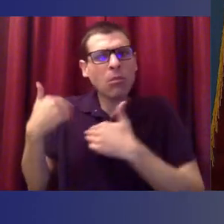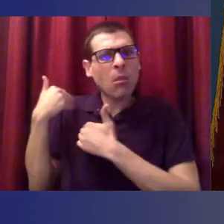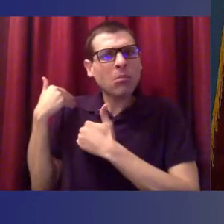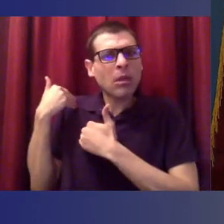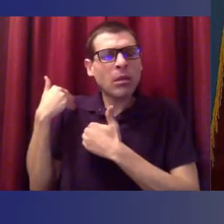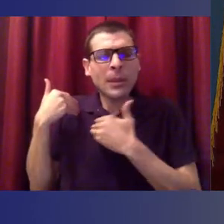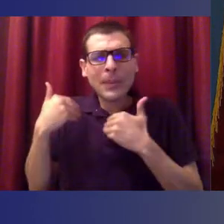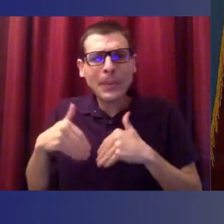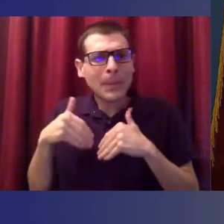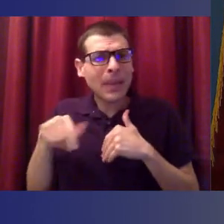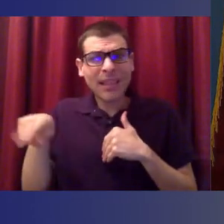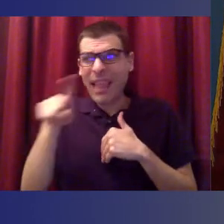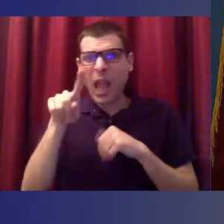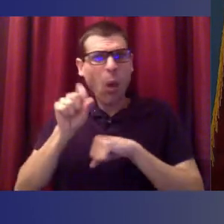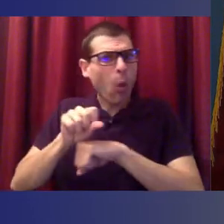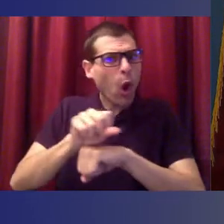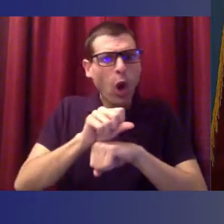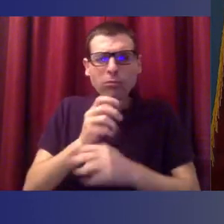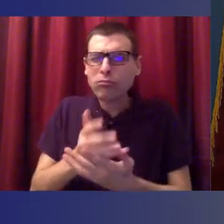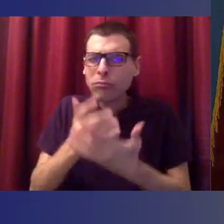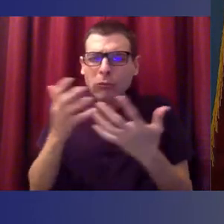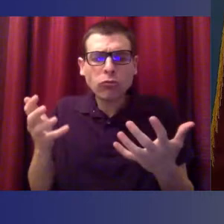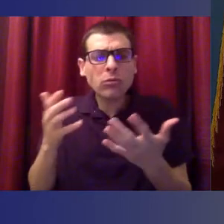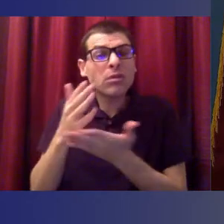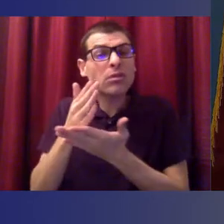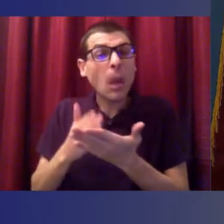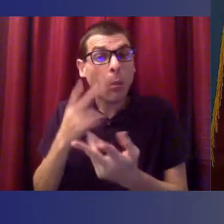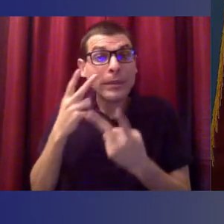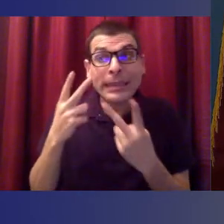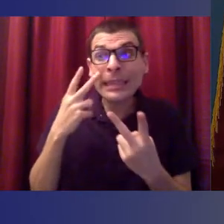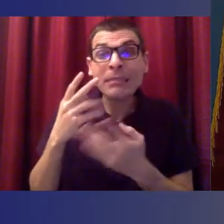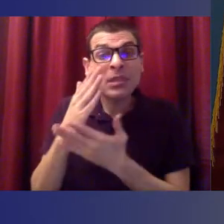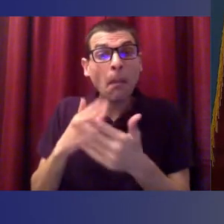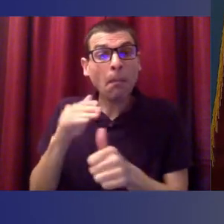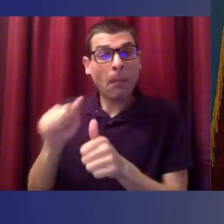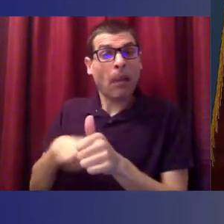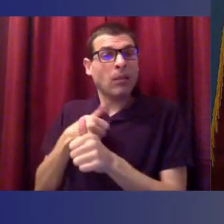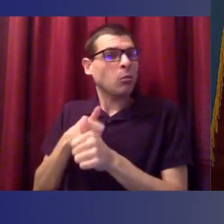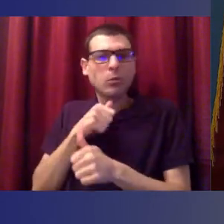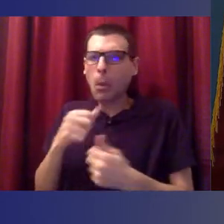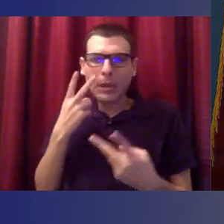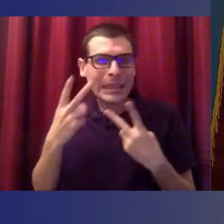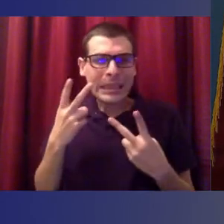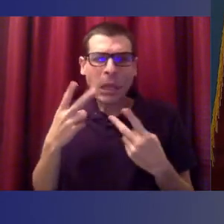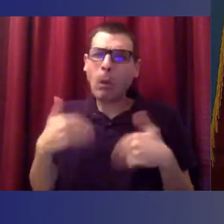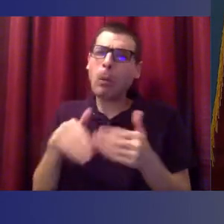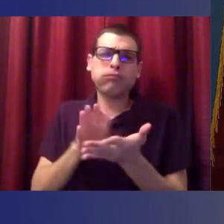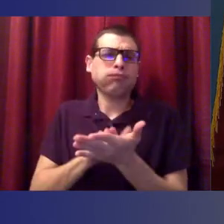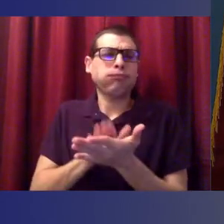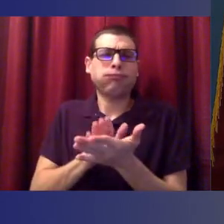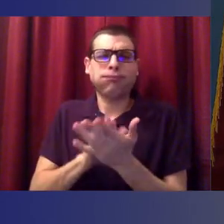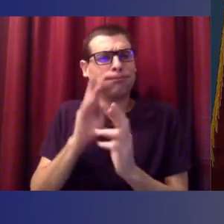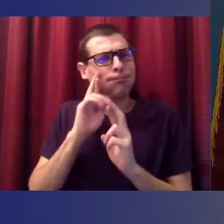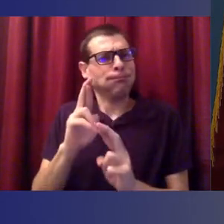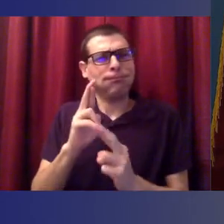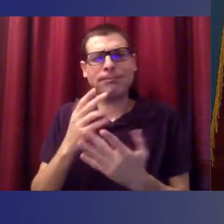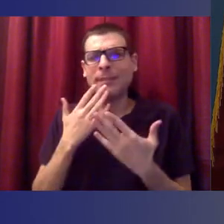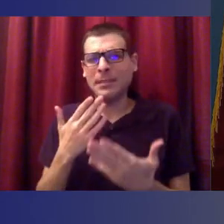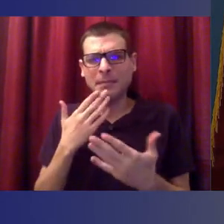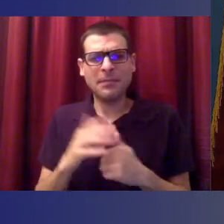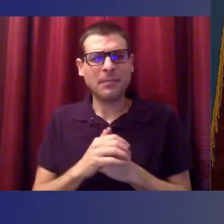whether we recognize it or not. As community members begin to wrestle with the lasting residual trauma of